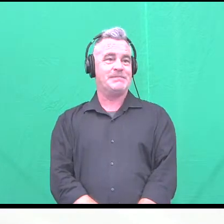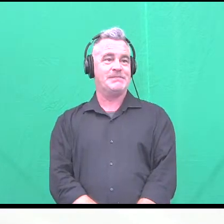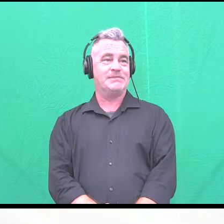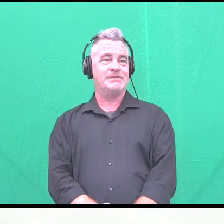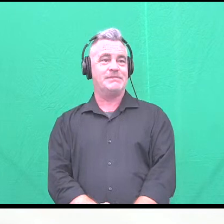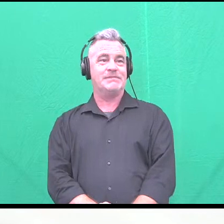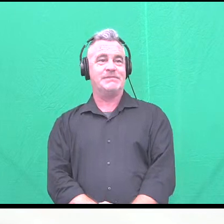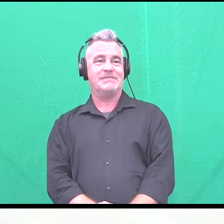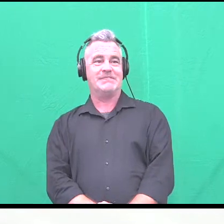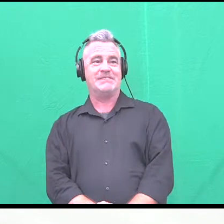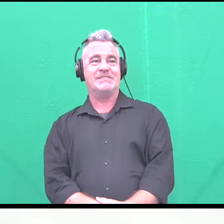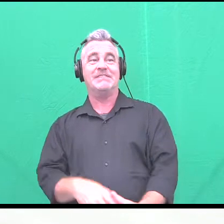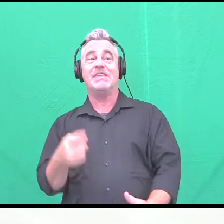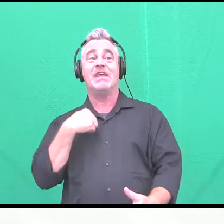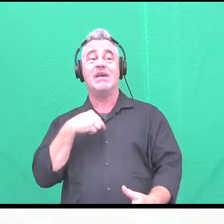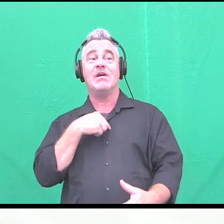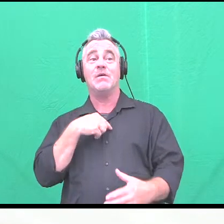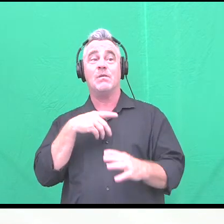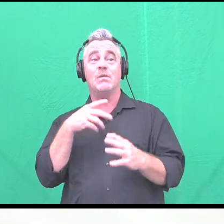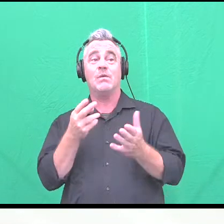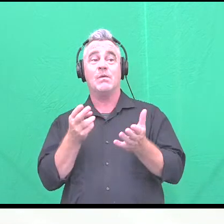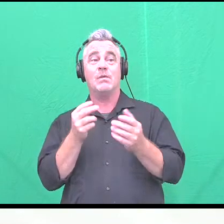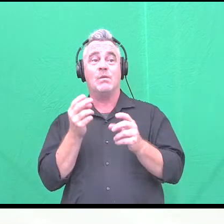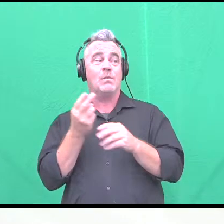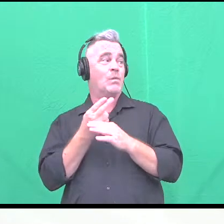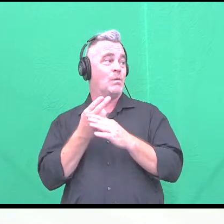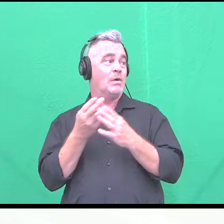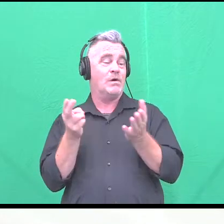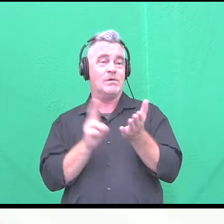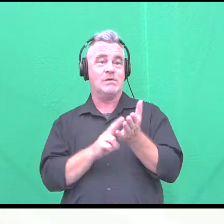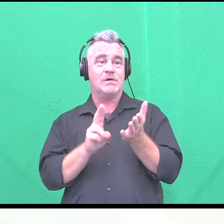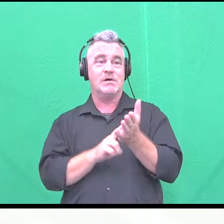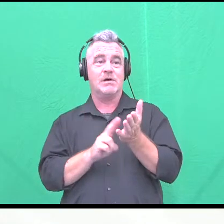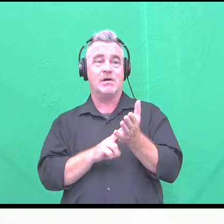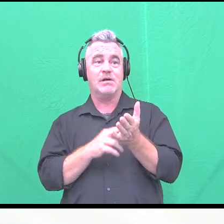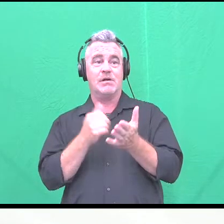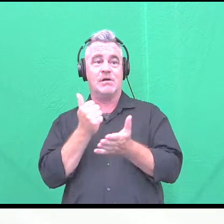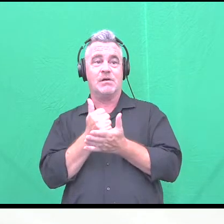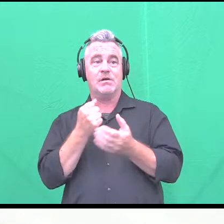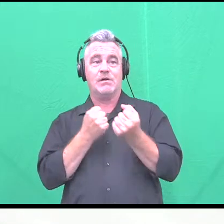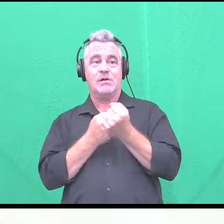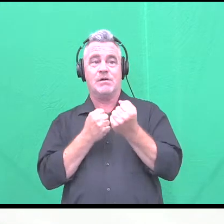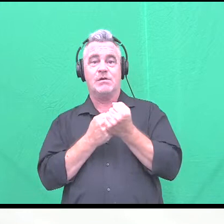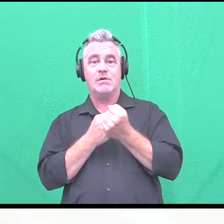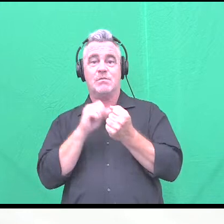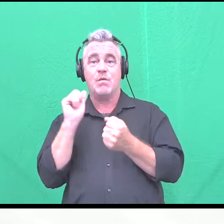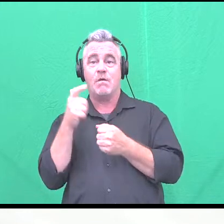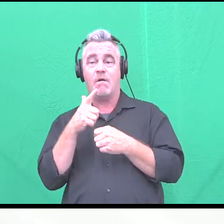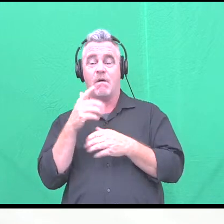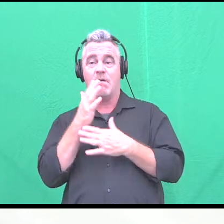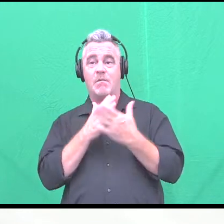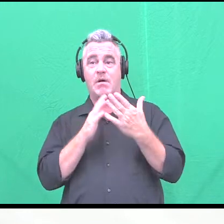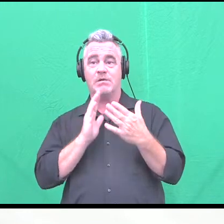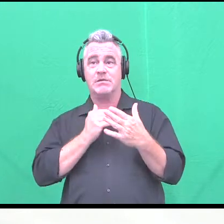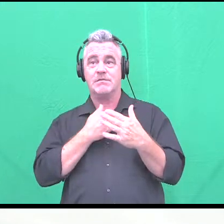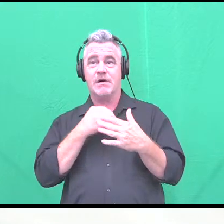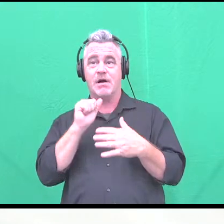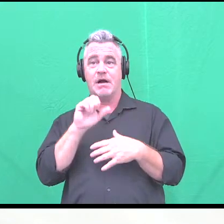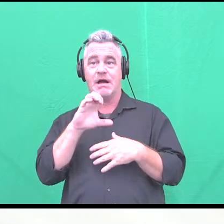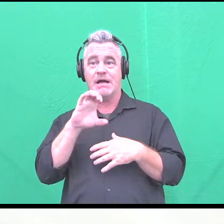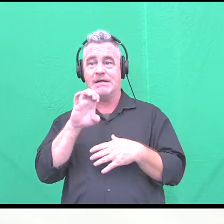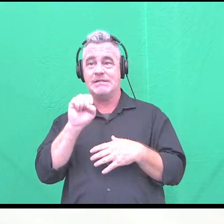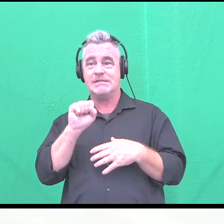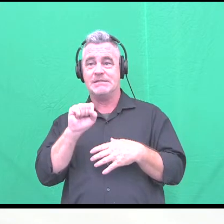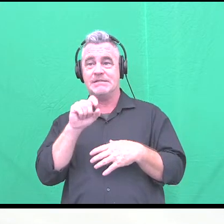There we go. We contract with Think Together to support all aspects of our ACES program. So basically, they receive